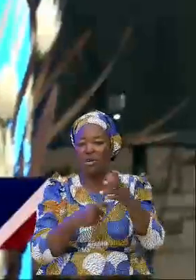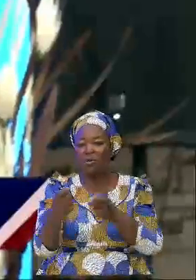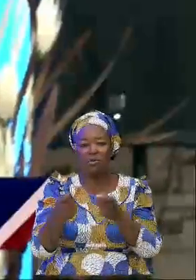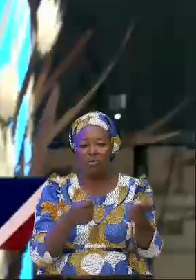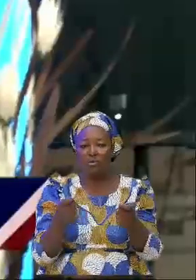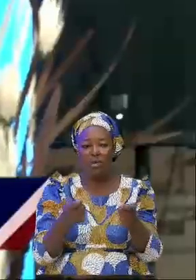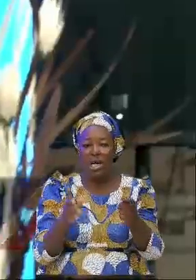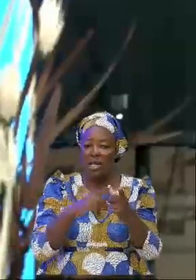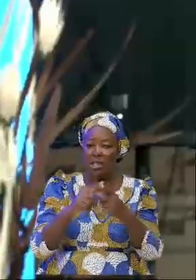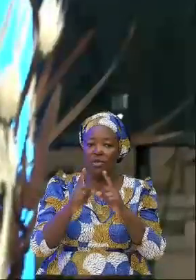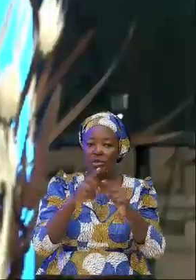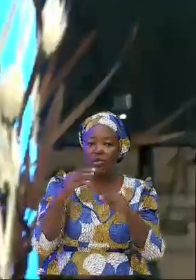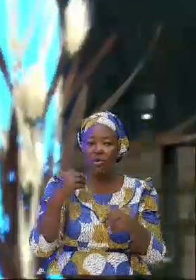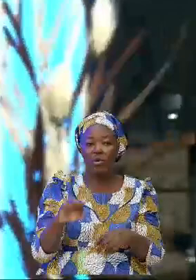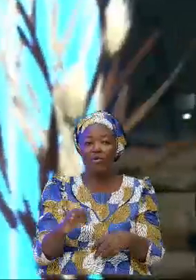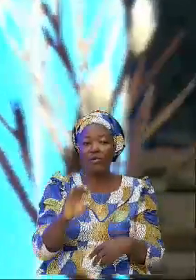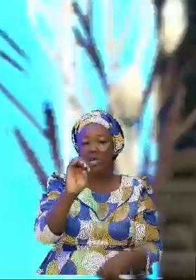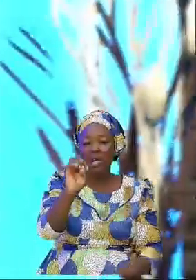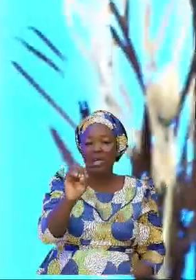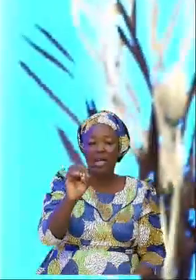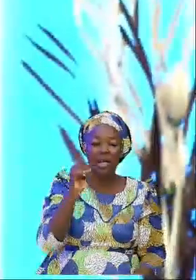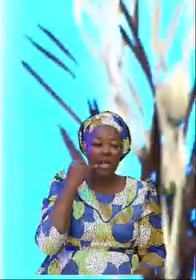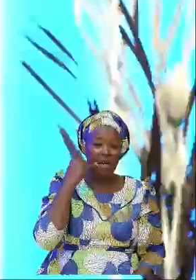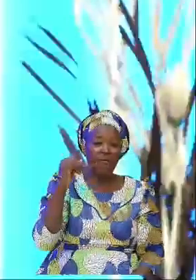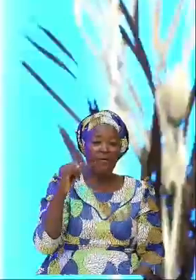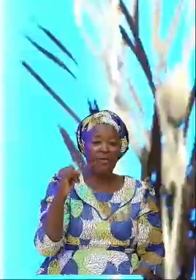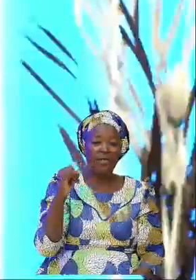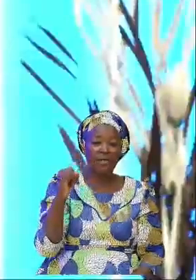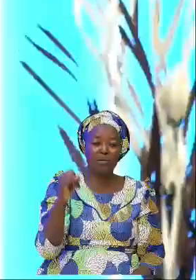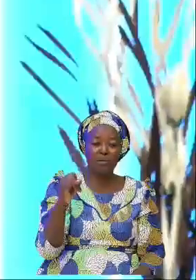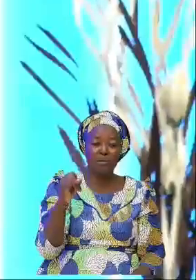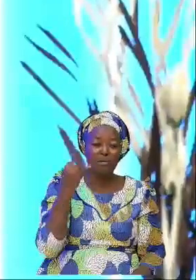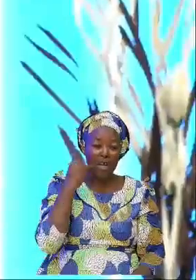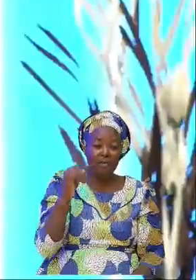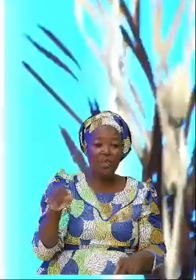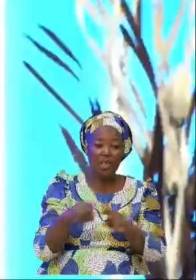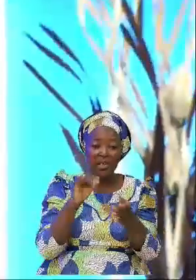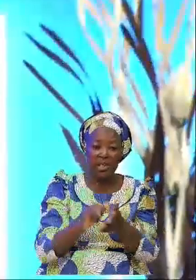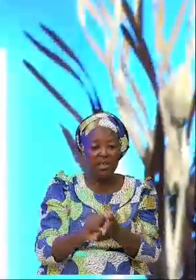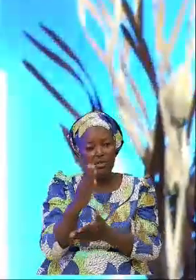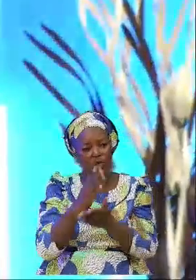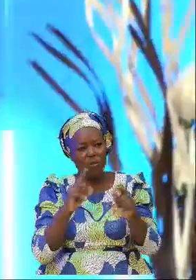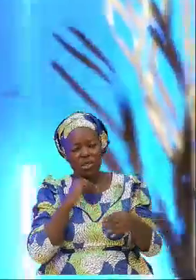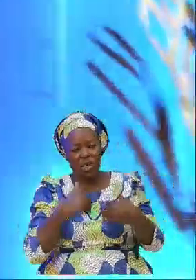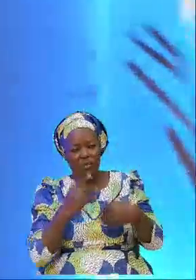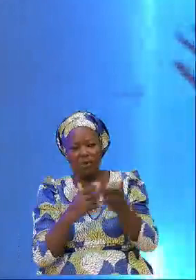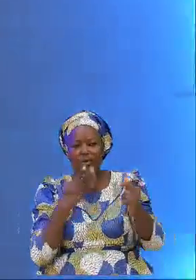under control. And then it talks of envies.